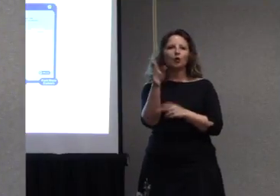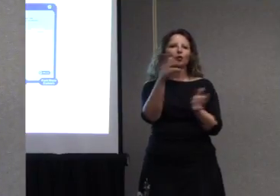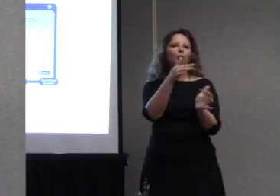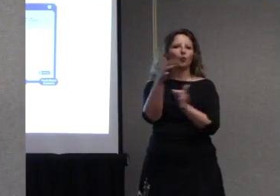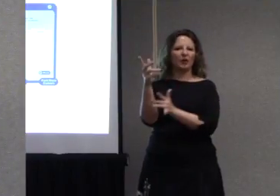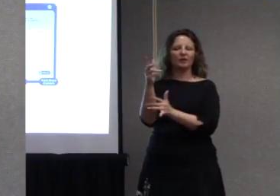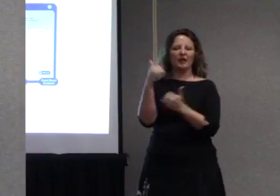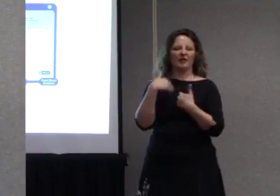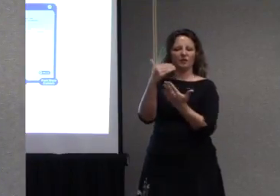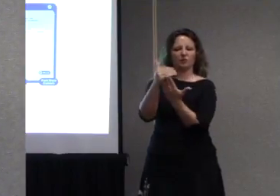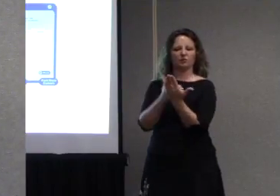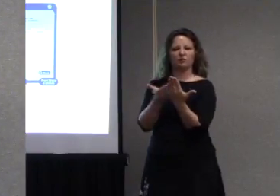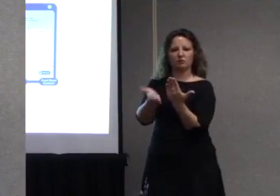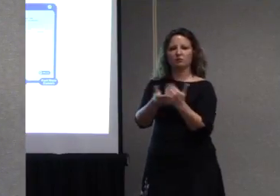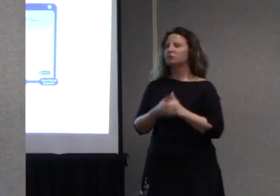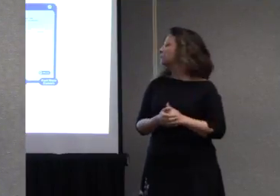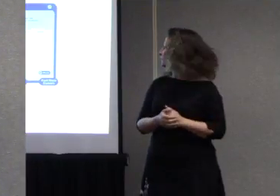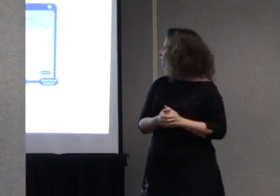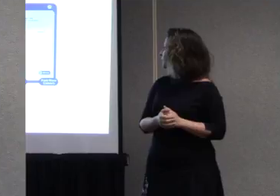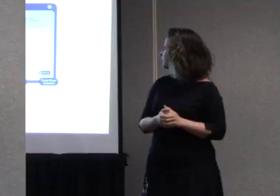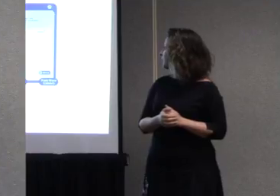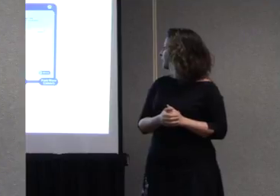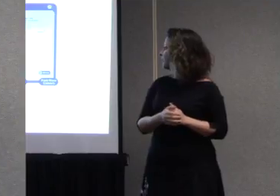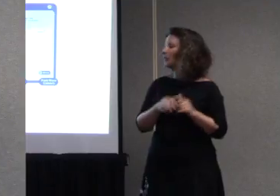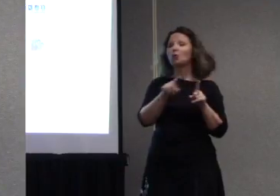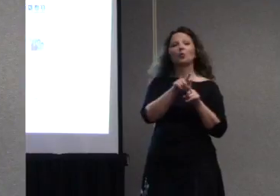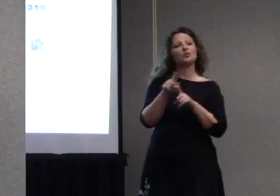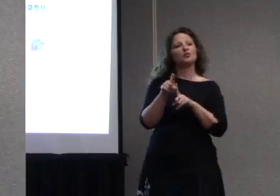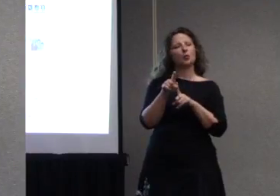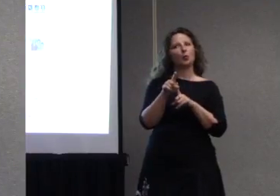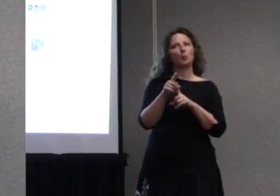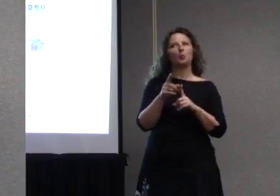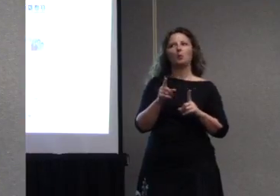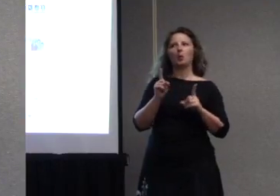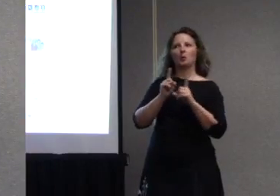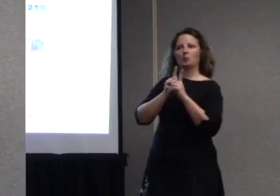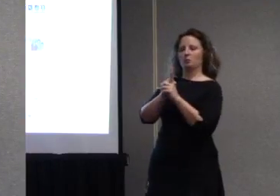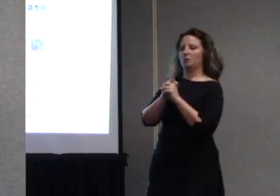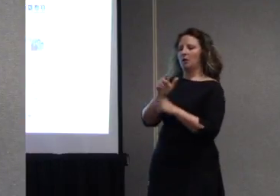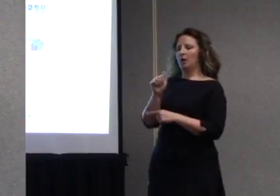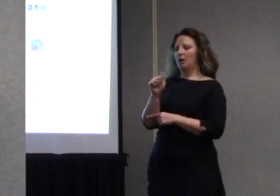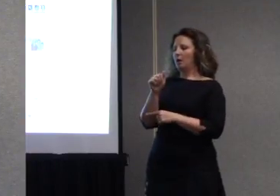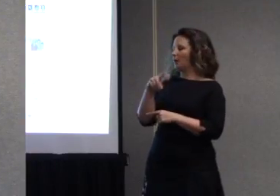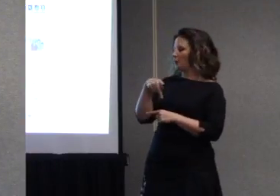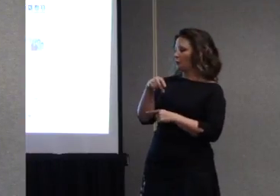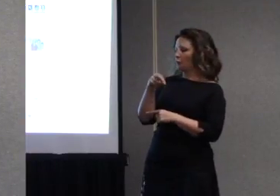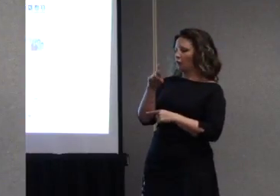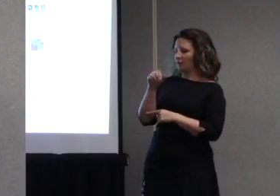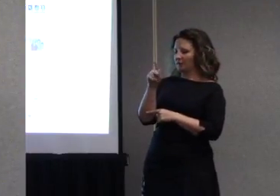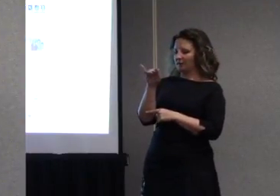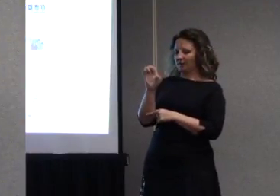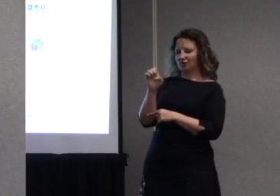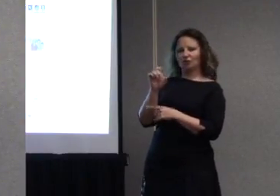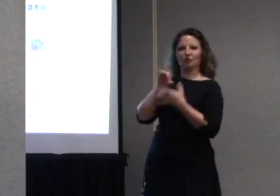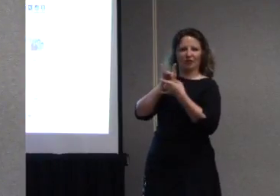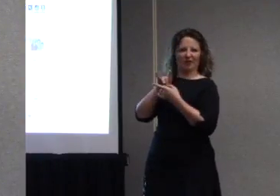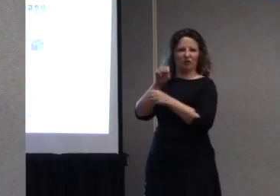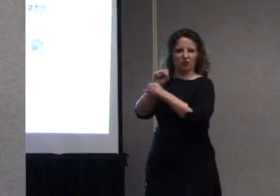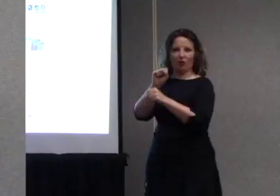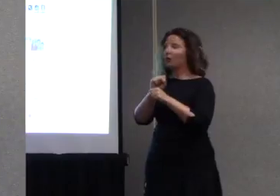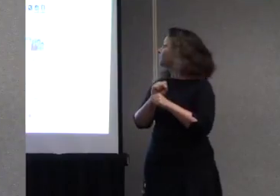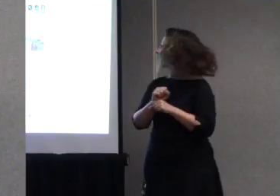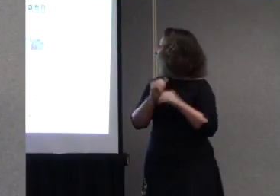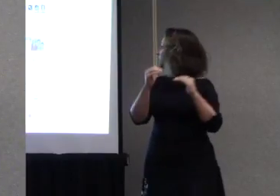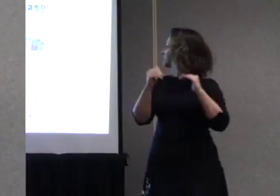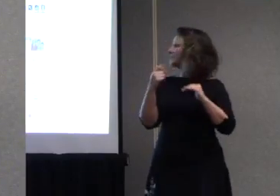etc. And it has those particular jobs. And then it also talks about apprenticeship related jobs. There's